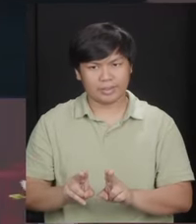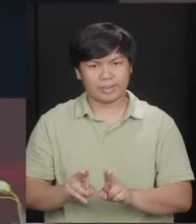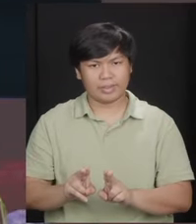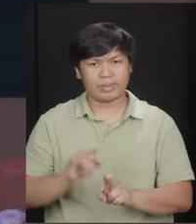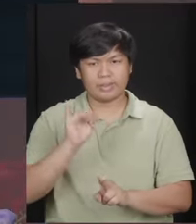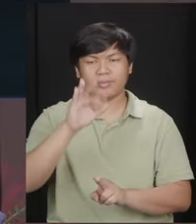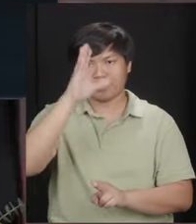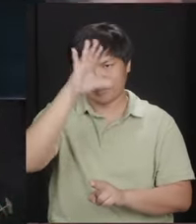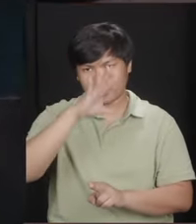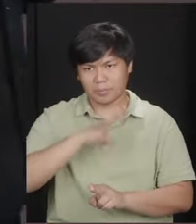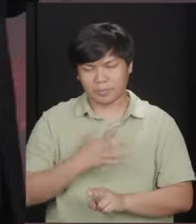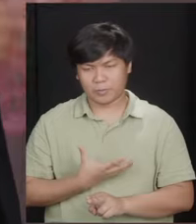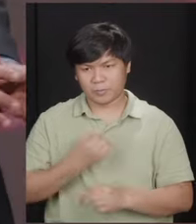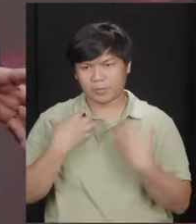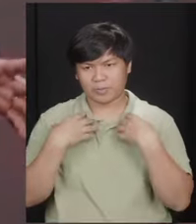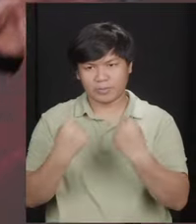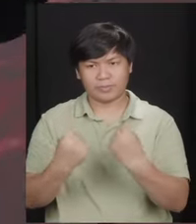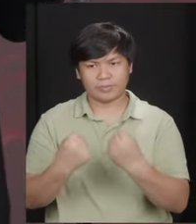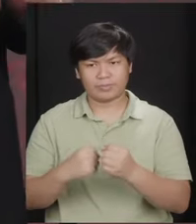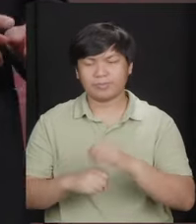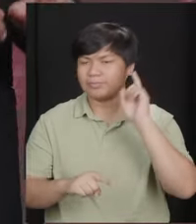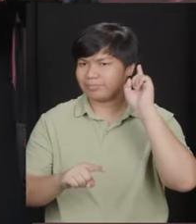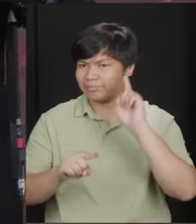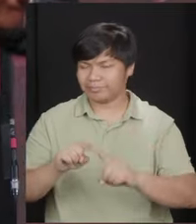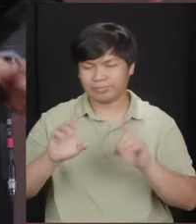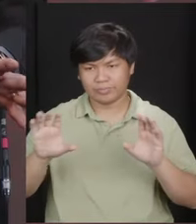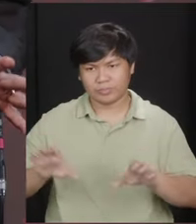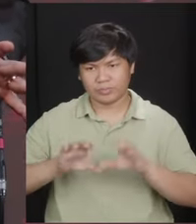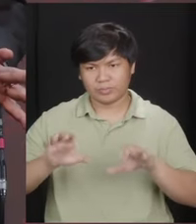humanly. These are impossible to do